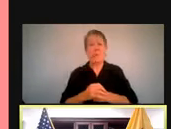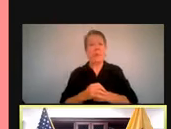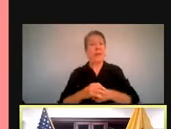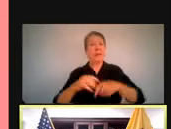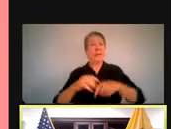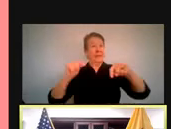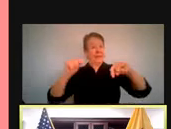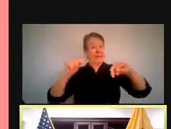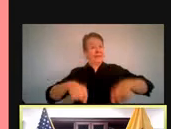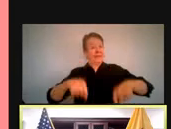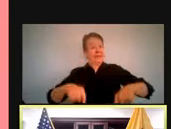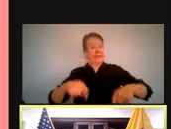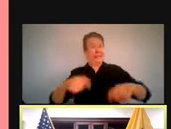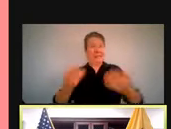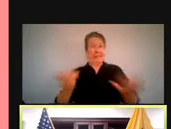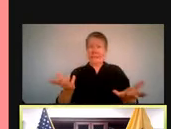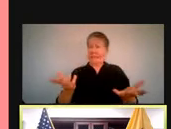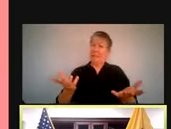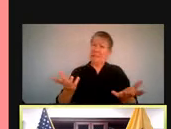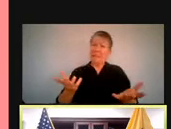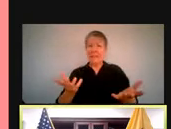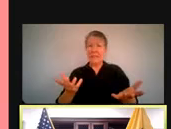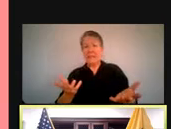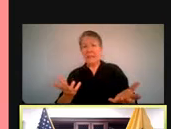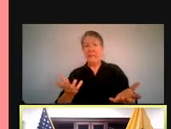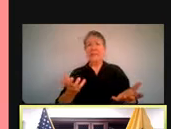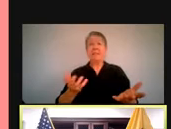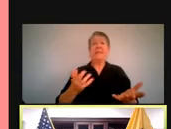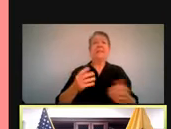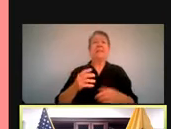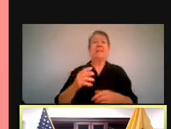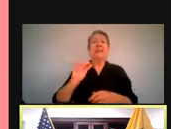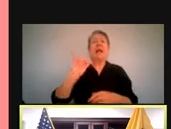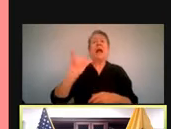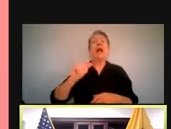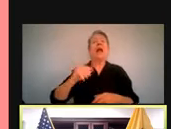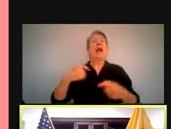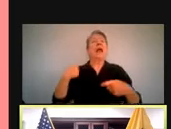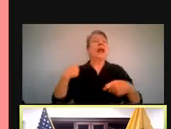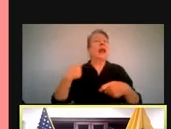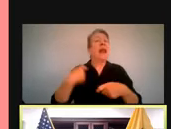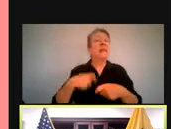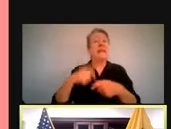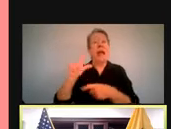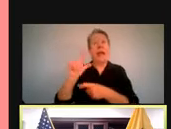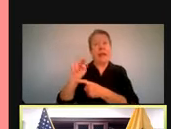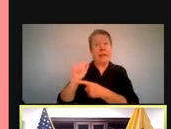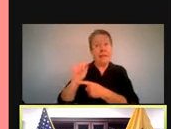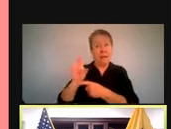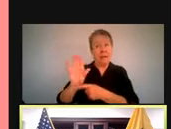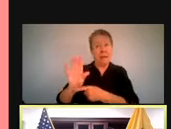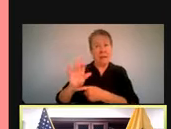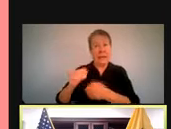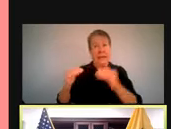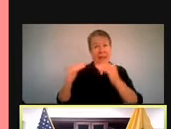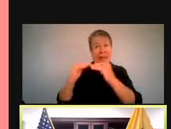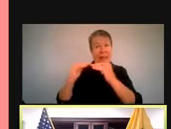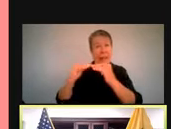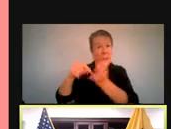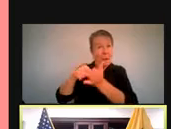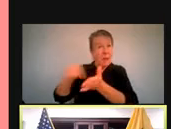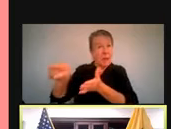is Latina Equal Pay Day, the day on the calendar when Latinas nationwide have